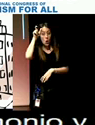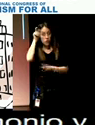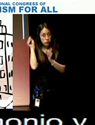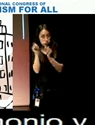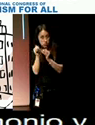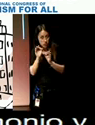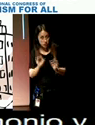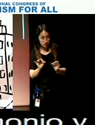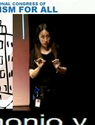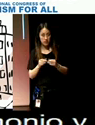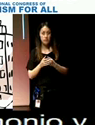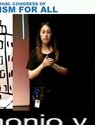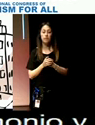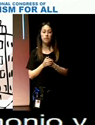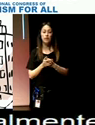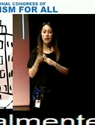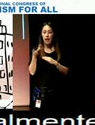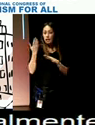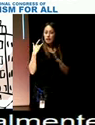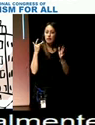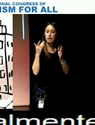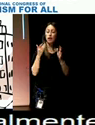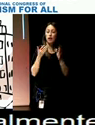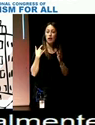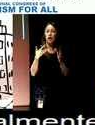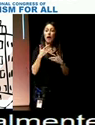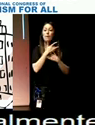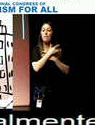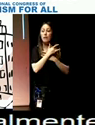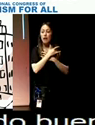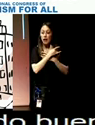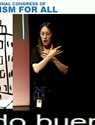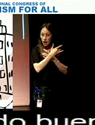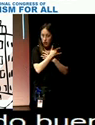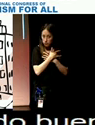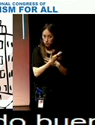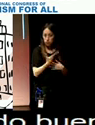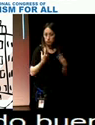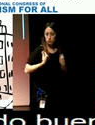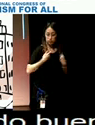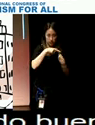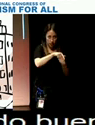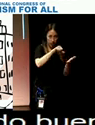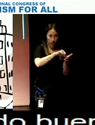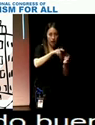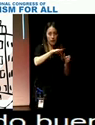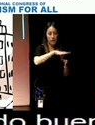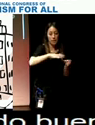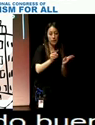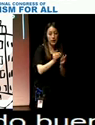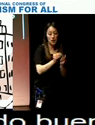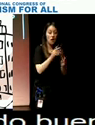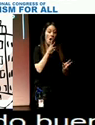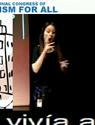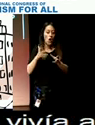there. It was a very small village, and today it's a very large city. But the Annunciation